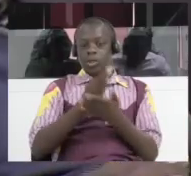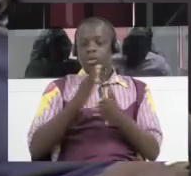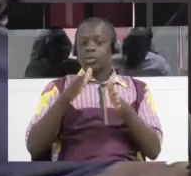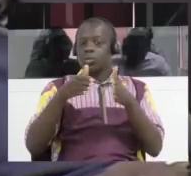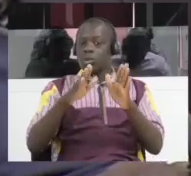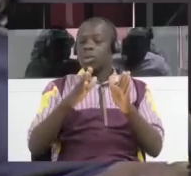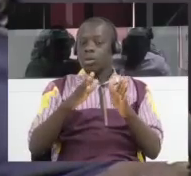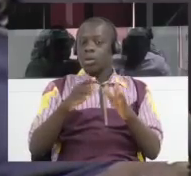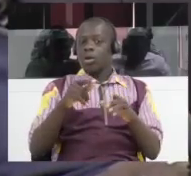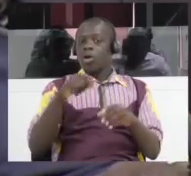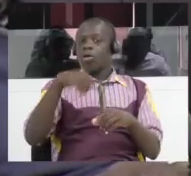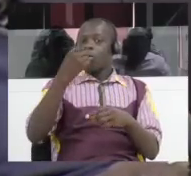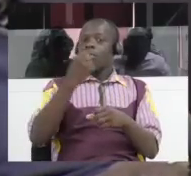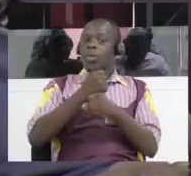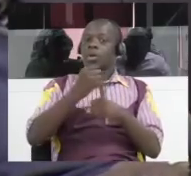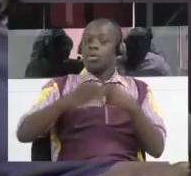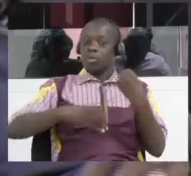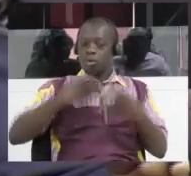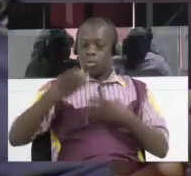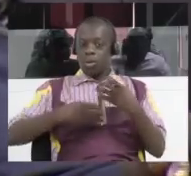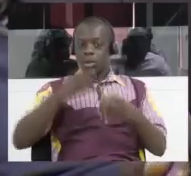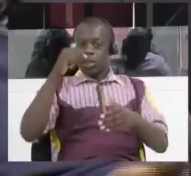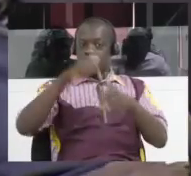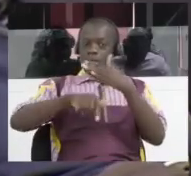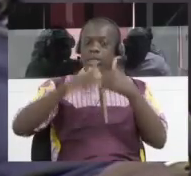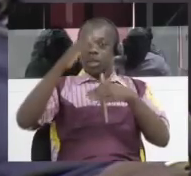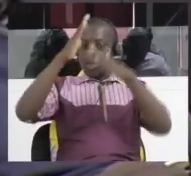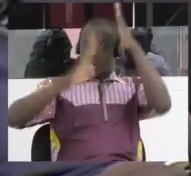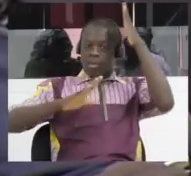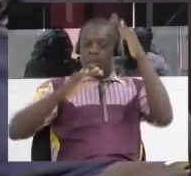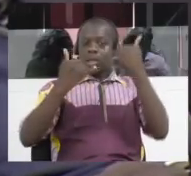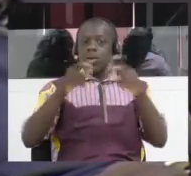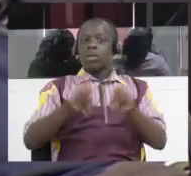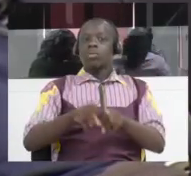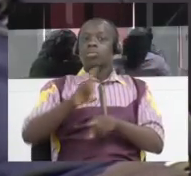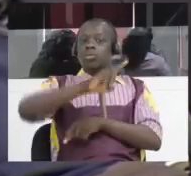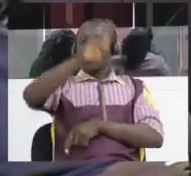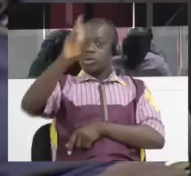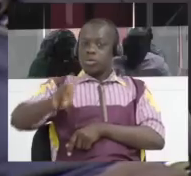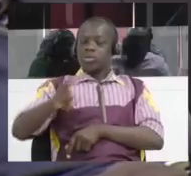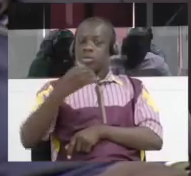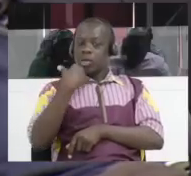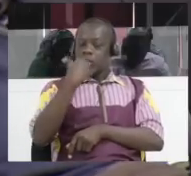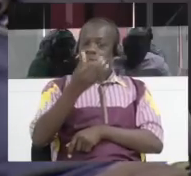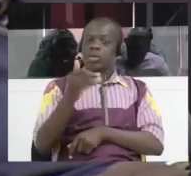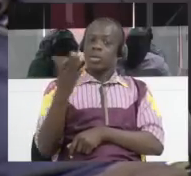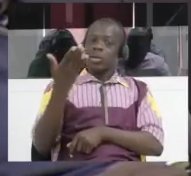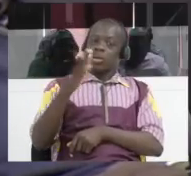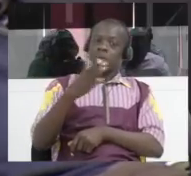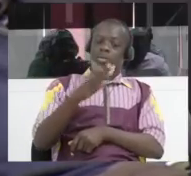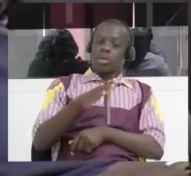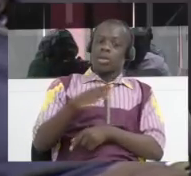That is certainly the procedure for making complaints in the army. But the question I ask